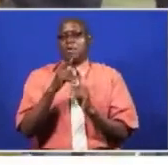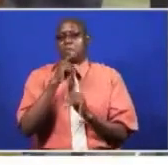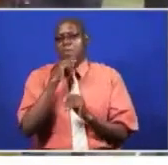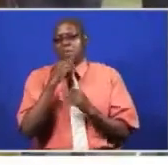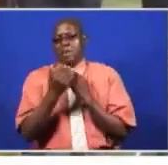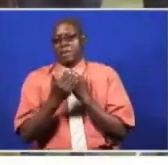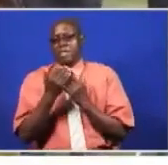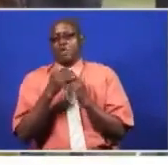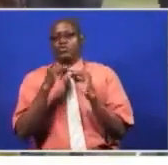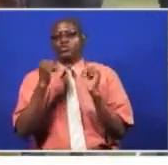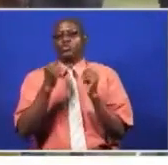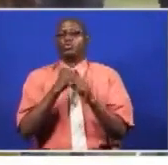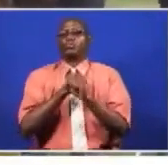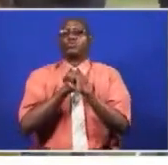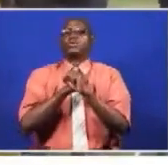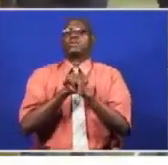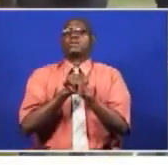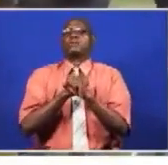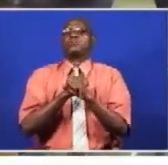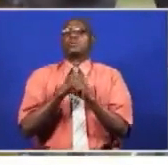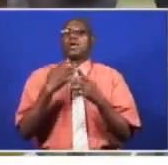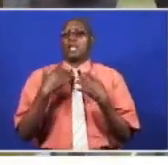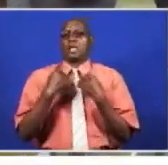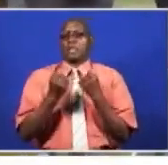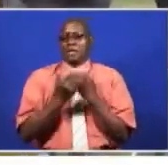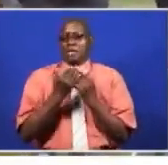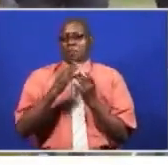for ensuring affordable health care for all. Now,